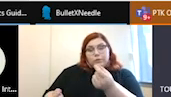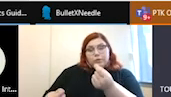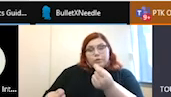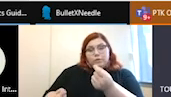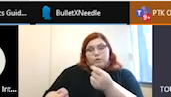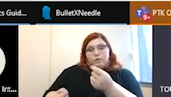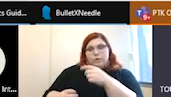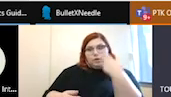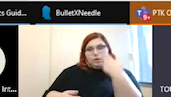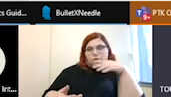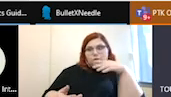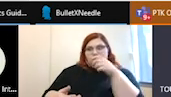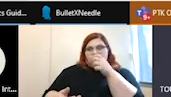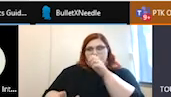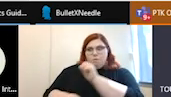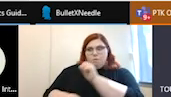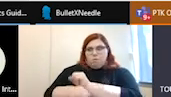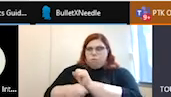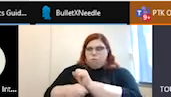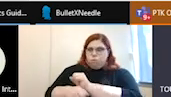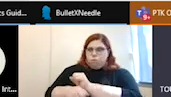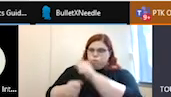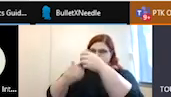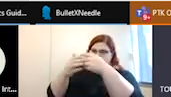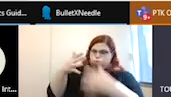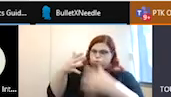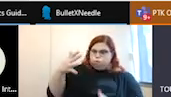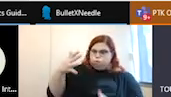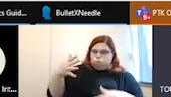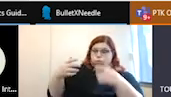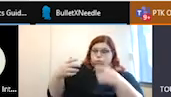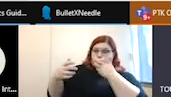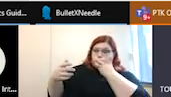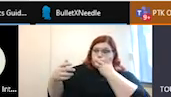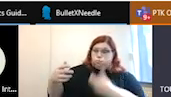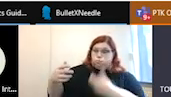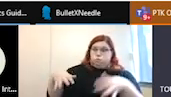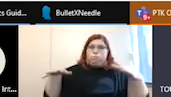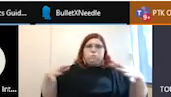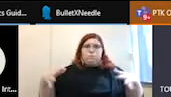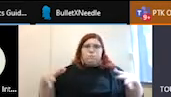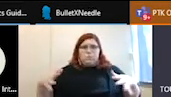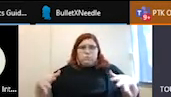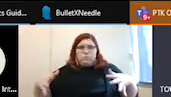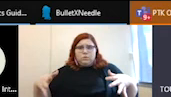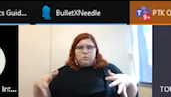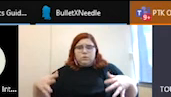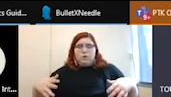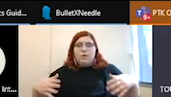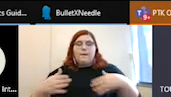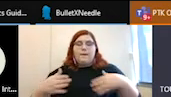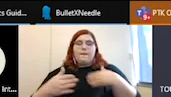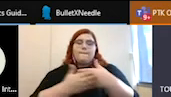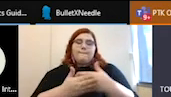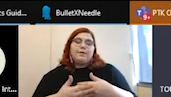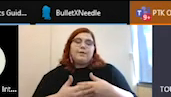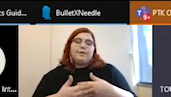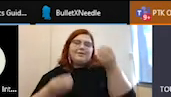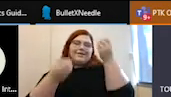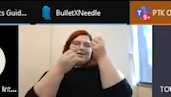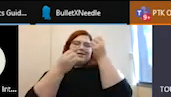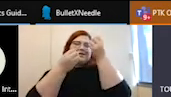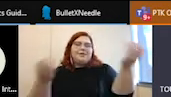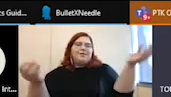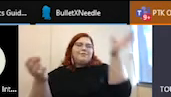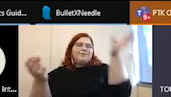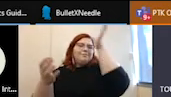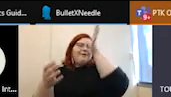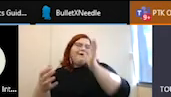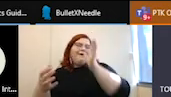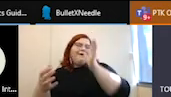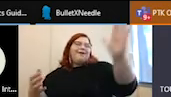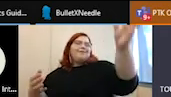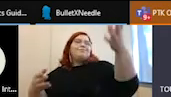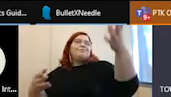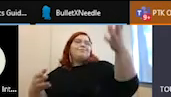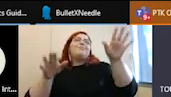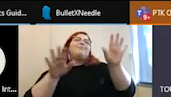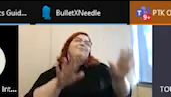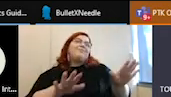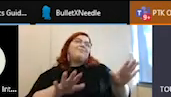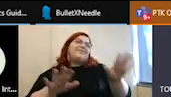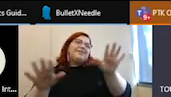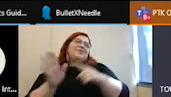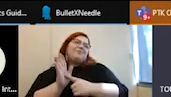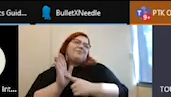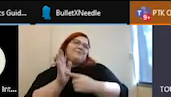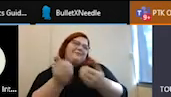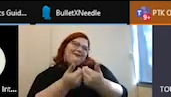has to do in the library, and he just starts to tremble until the information goddess calms him down by showing him how to do it.